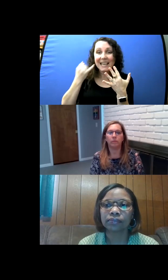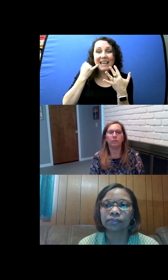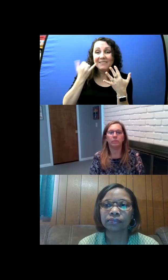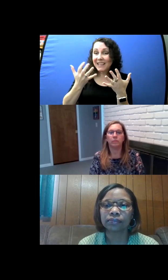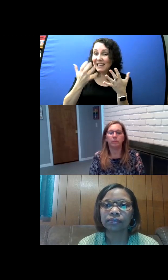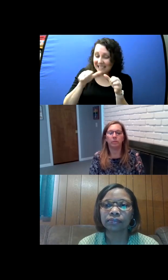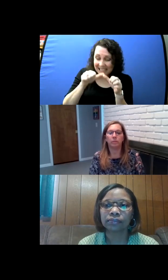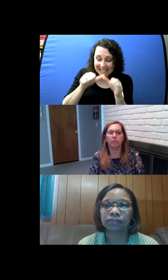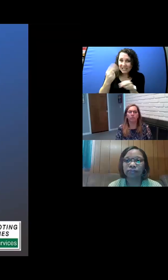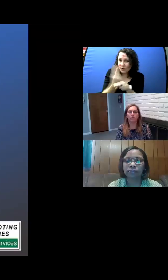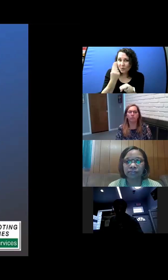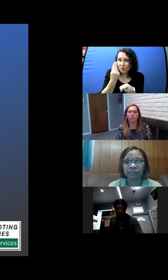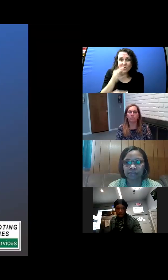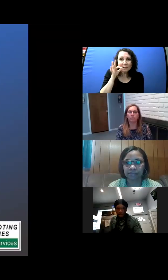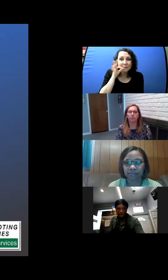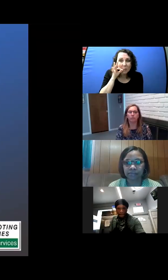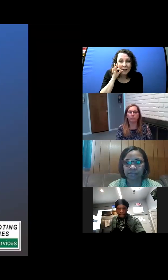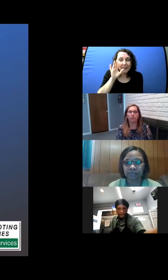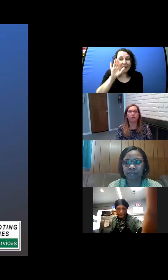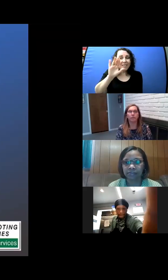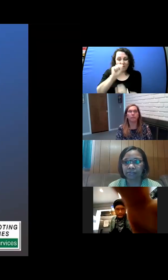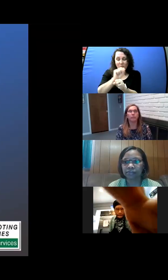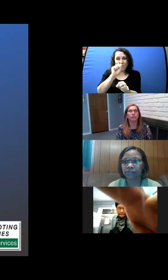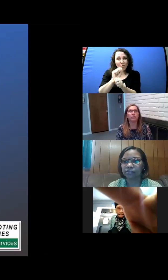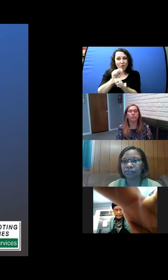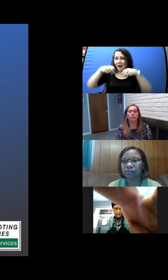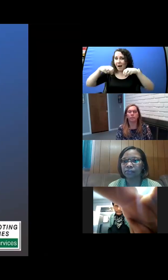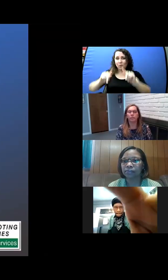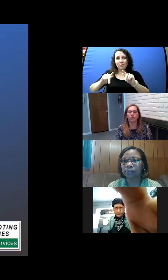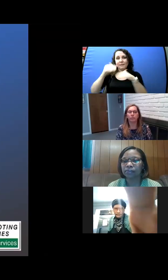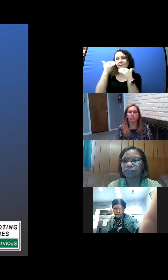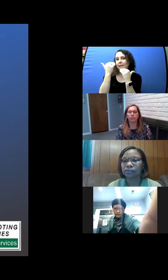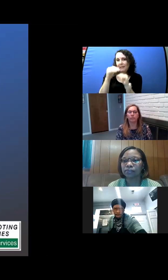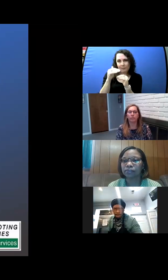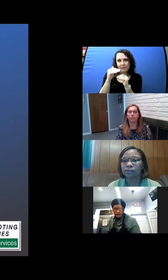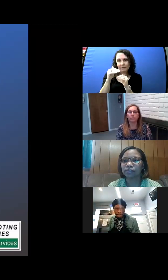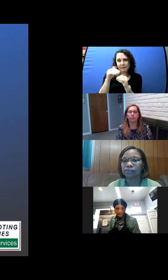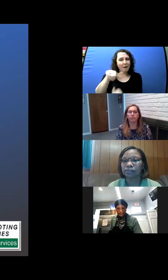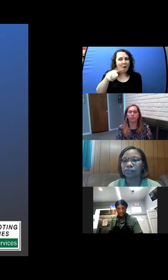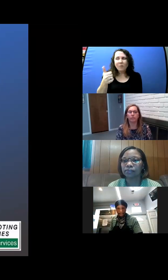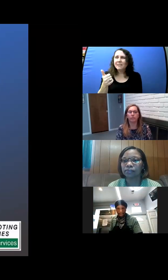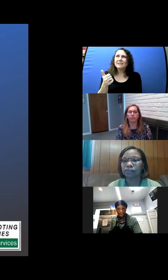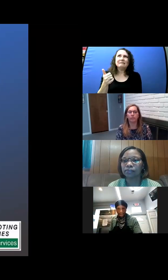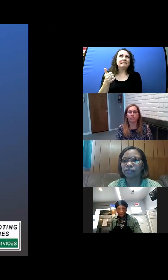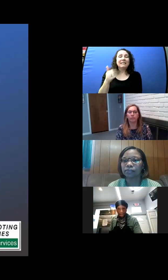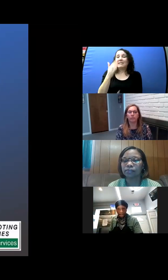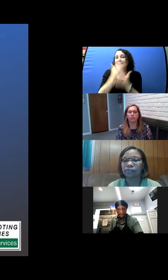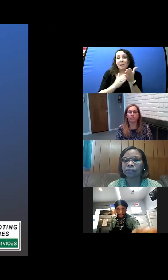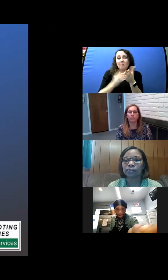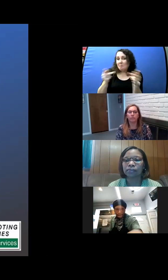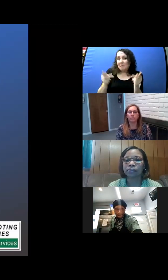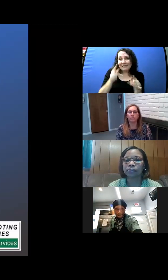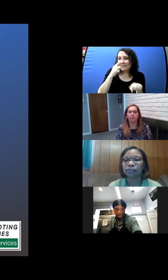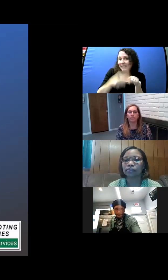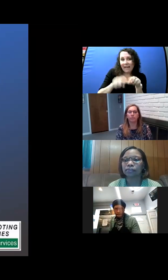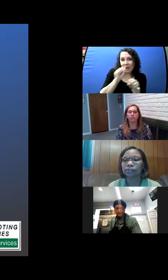using marijuana, that their employment opportunities could be limited. Working in certain industries could be limited. You know, we give